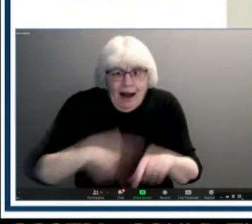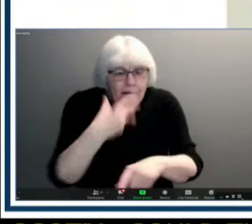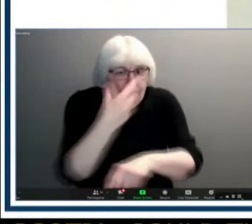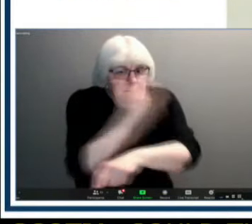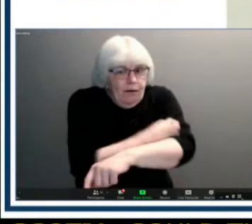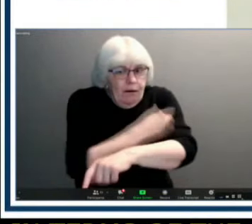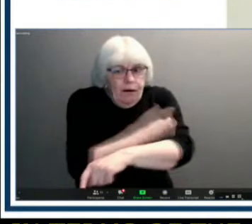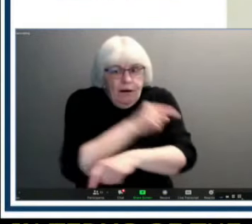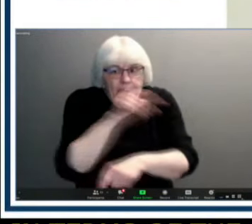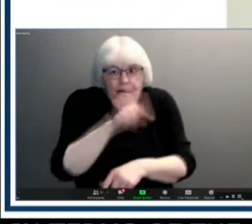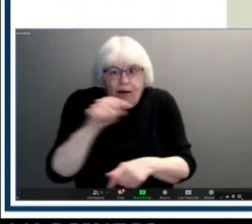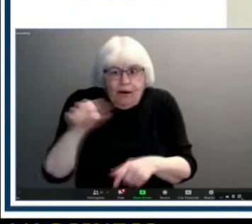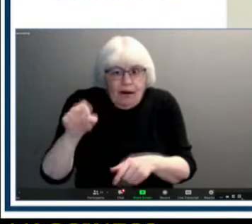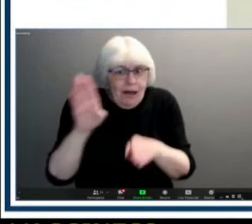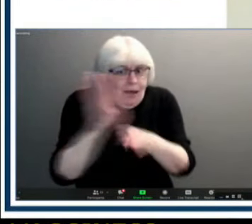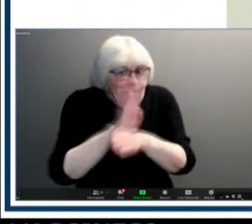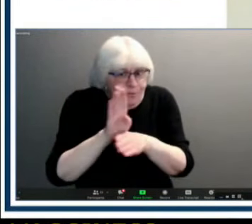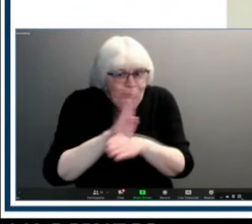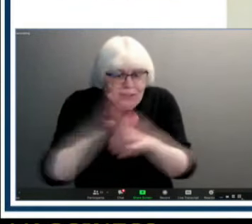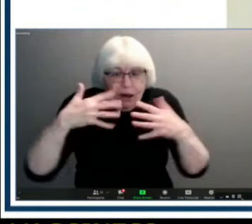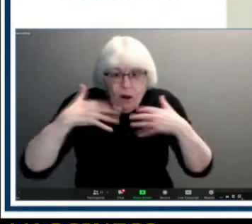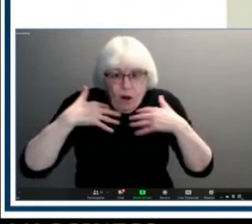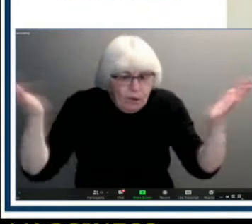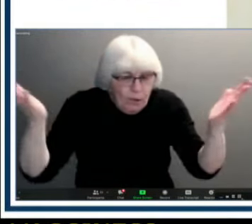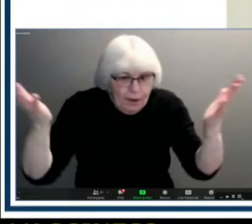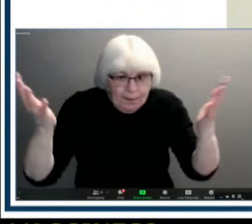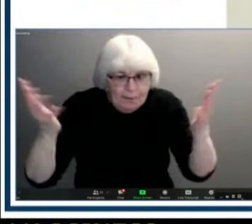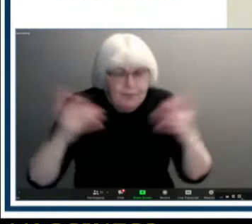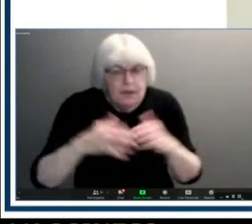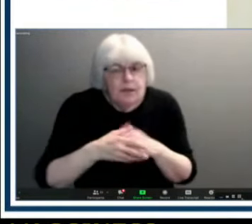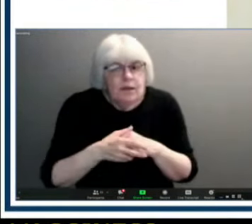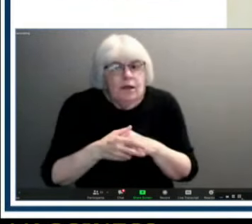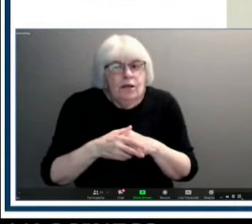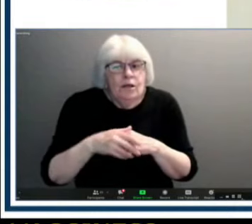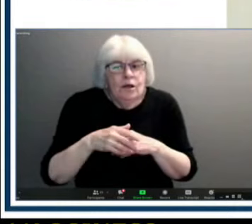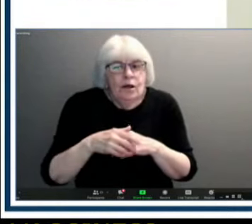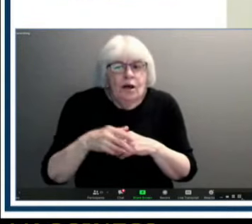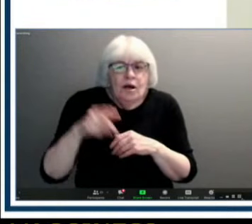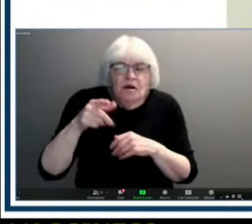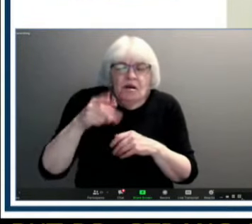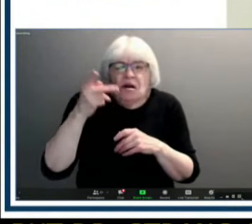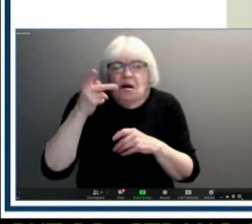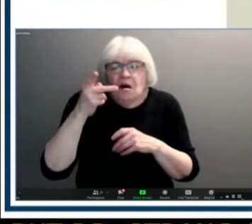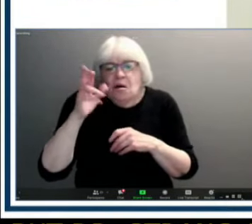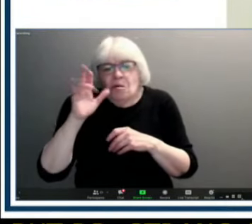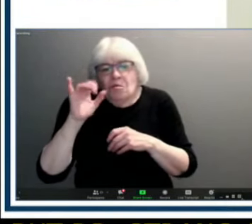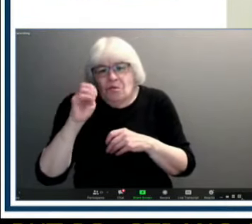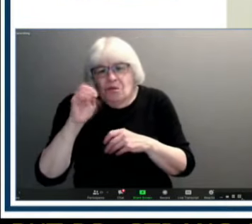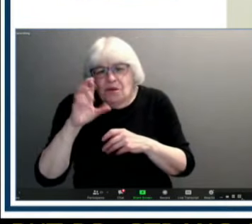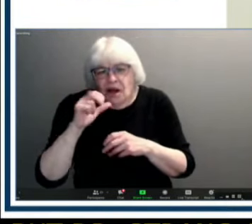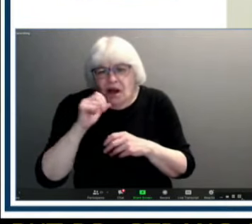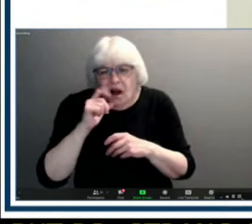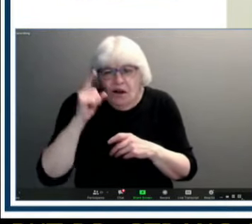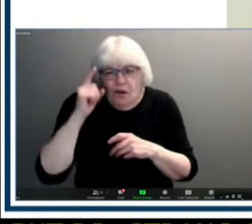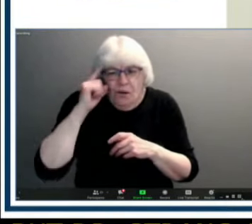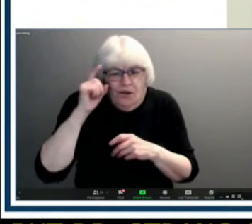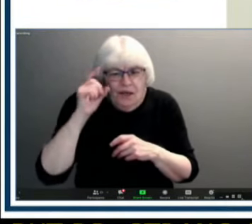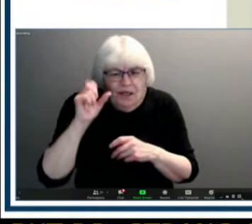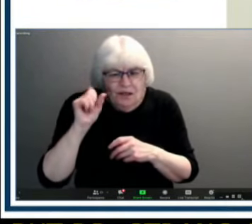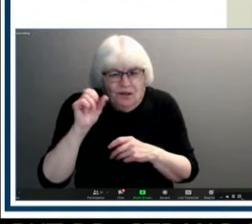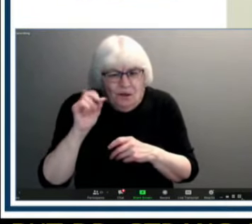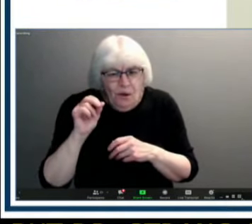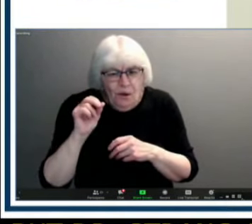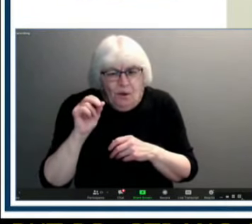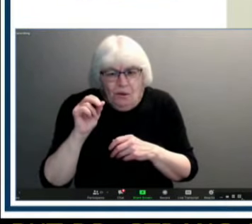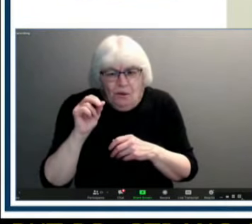Dr. Strang and maybe the department can speak to that. So, look, the reality is there's three issues that need to